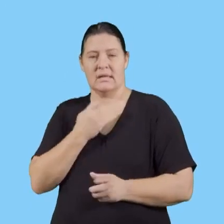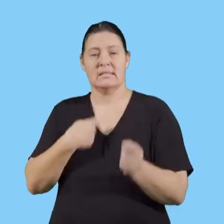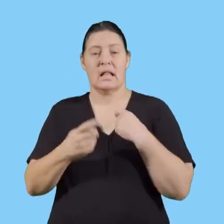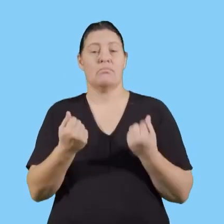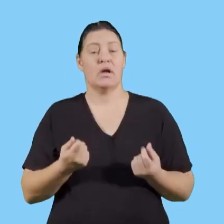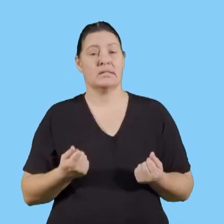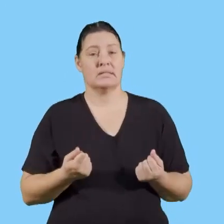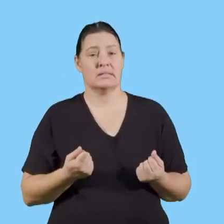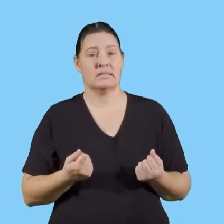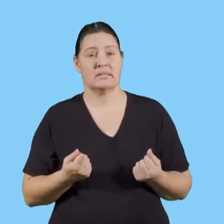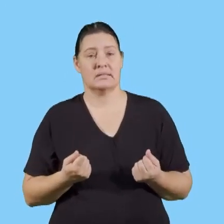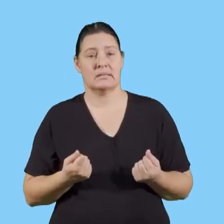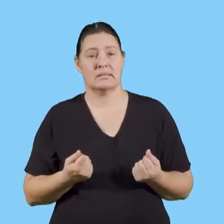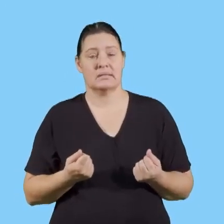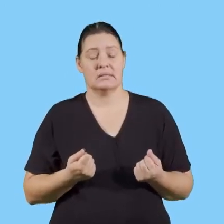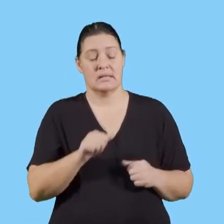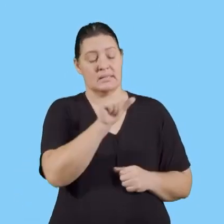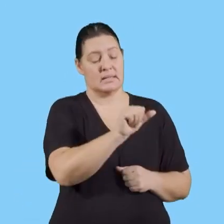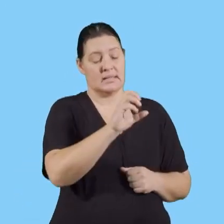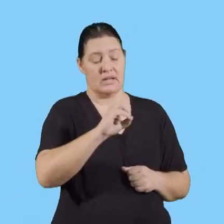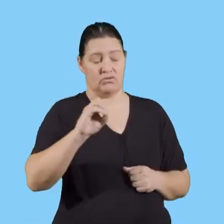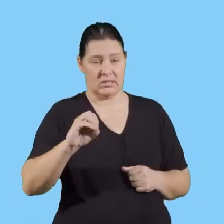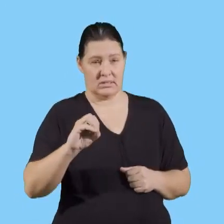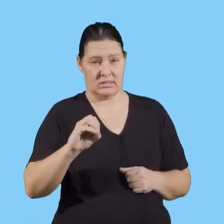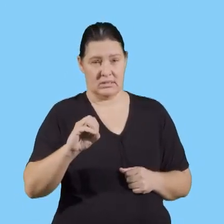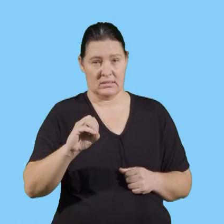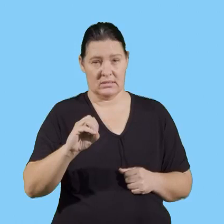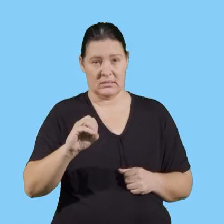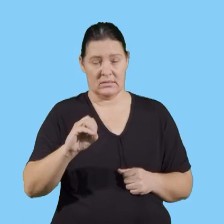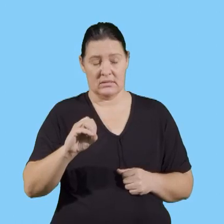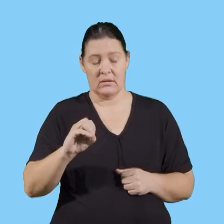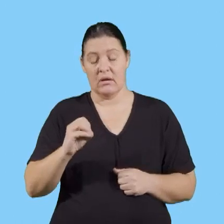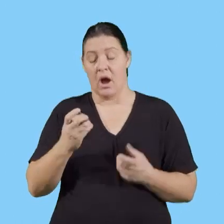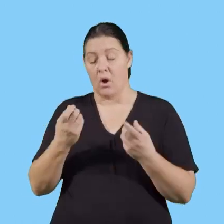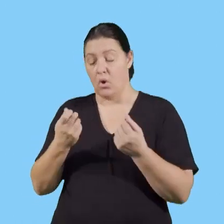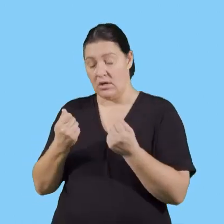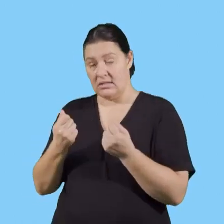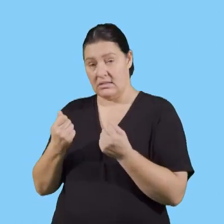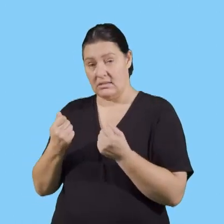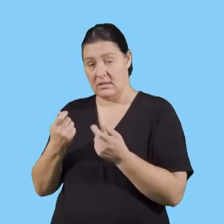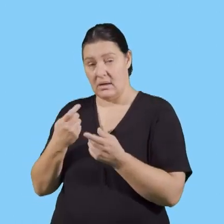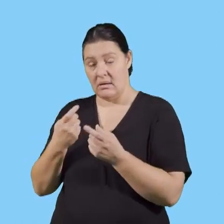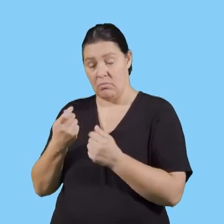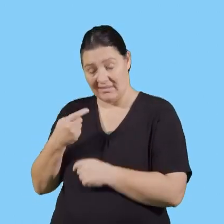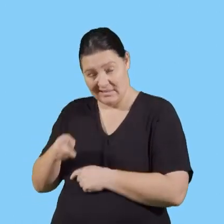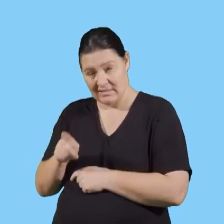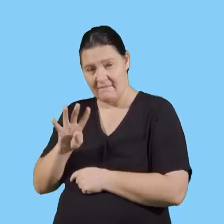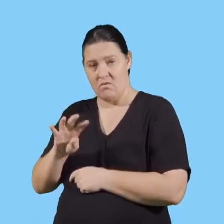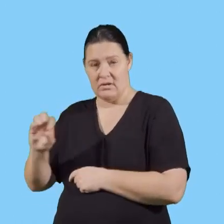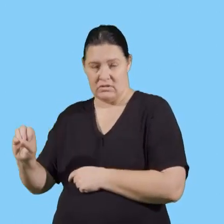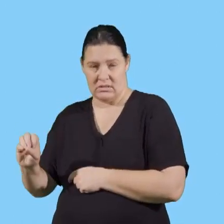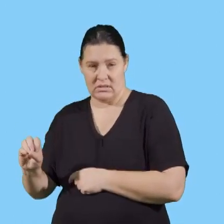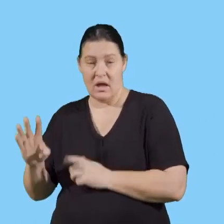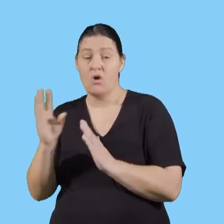price is 600 and the cost price is 400. Whenever